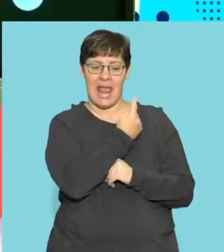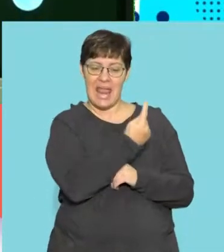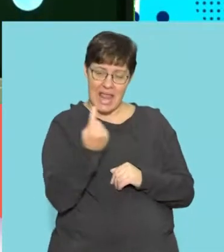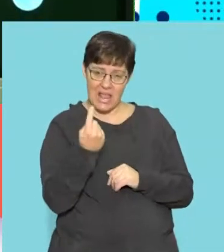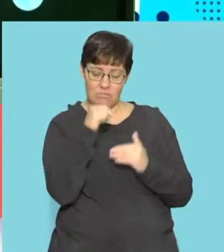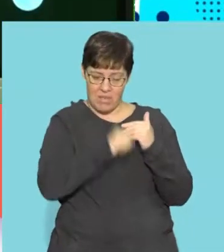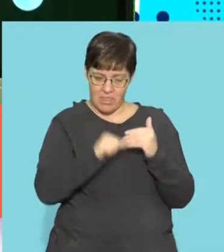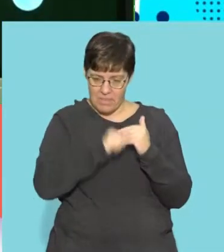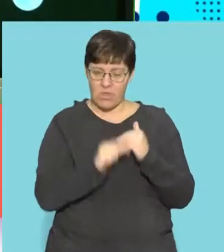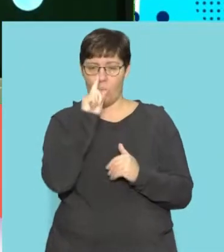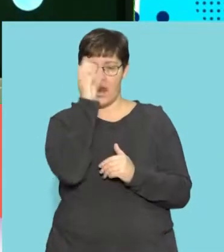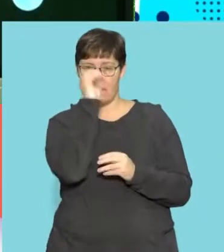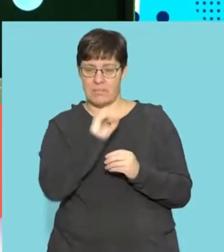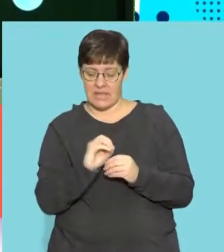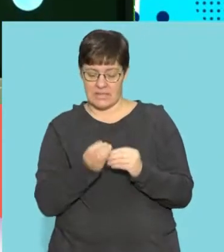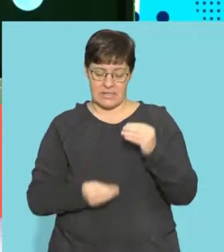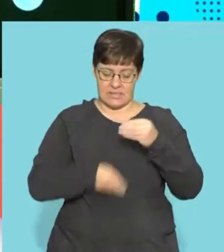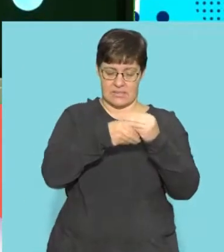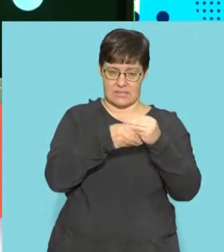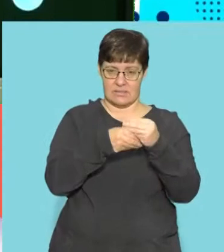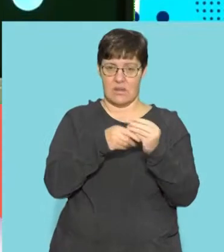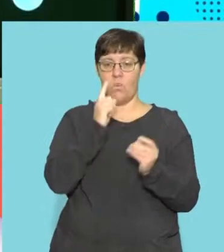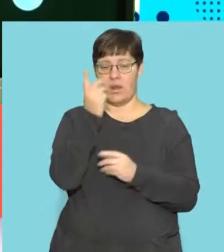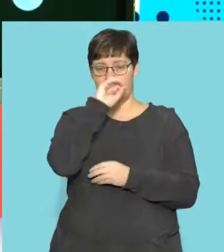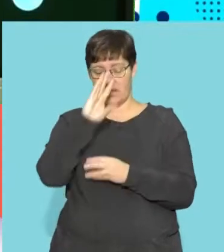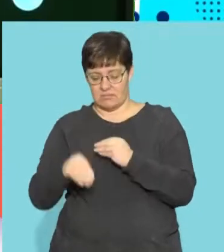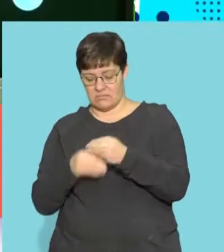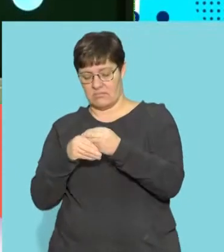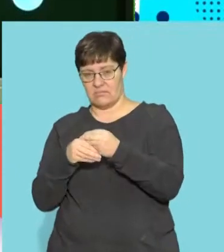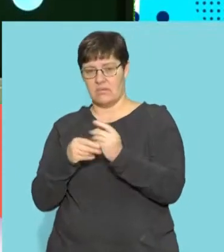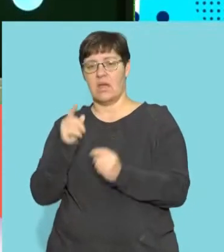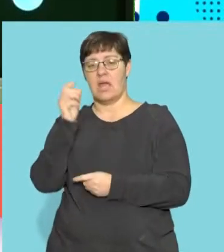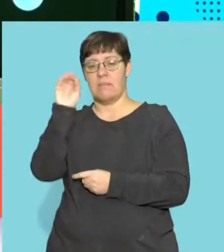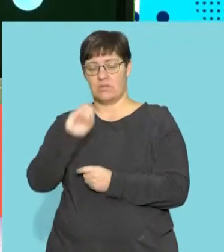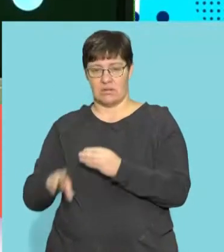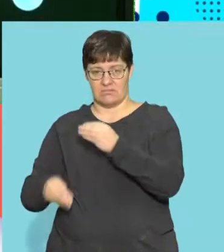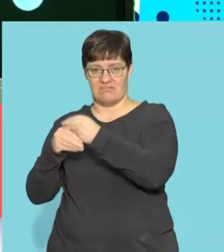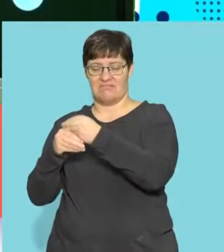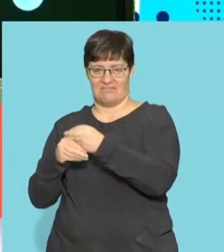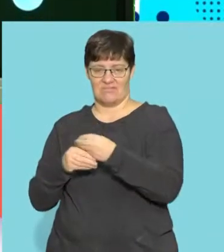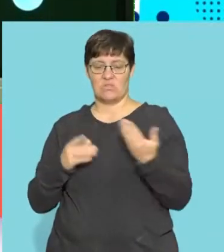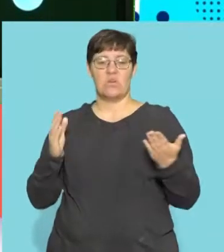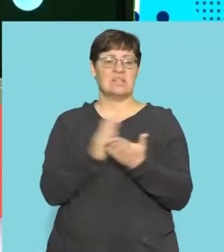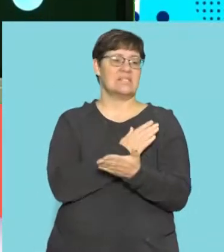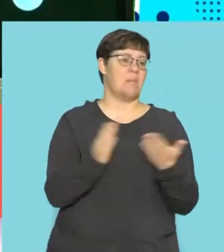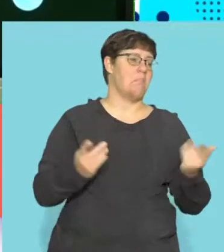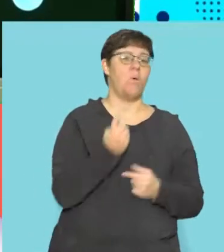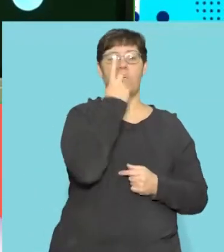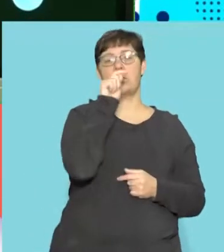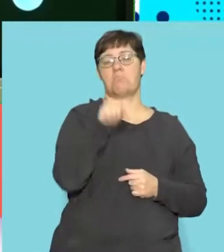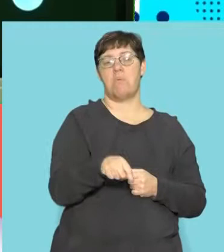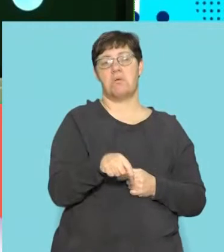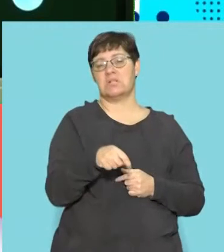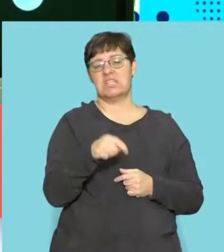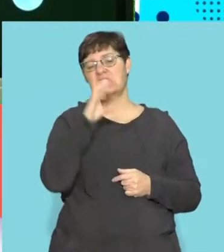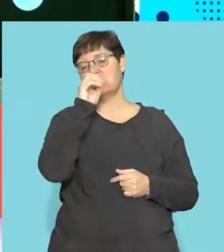1%, 1%. But you know, because it's interest on top of interest, some months it will be 1.0 comma something because